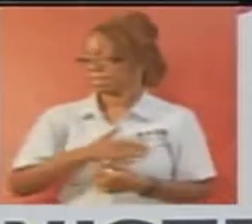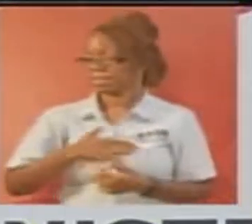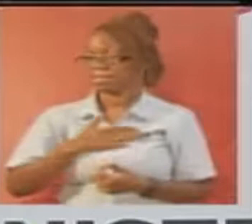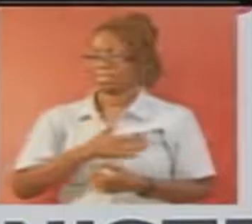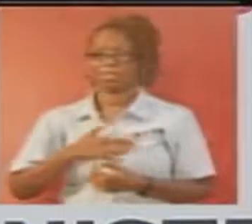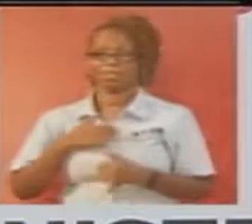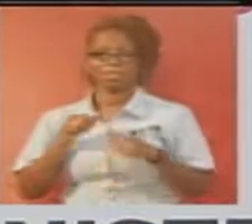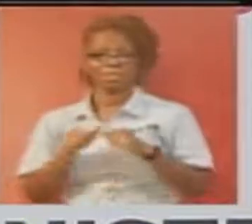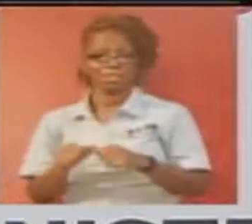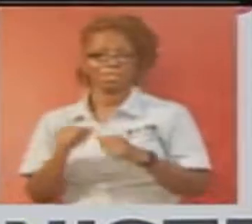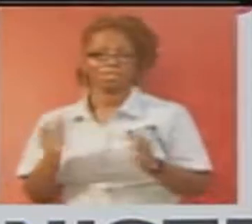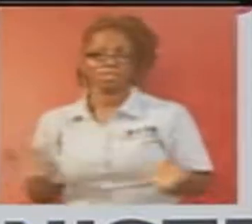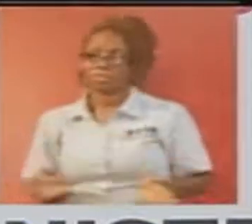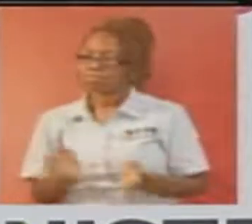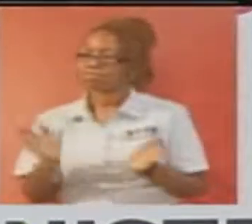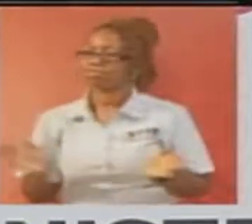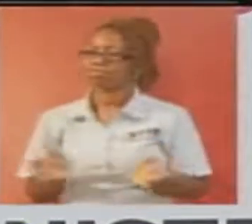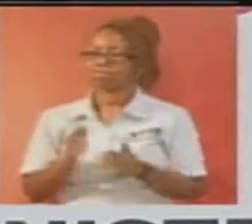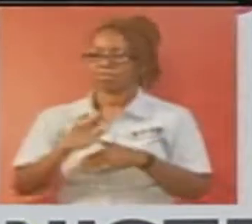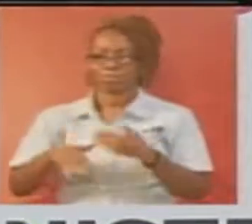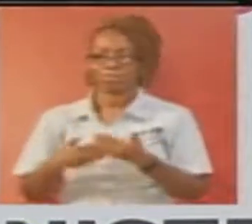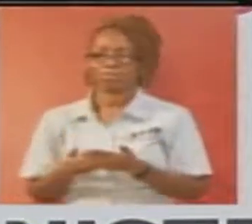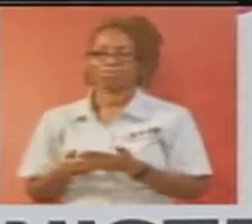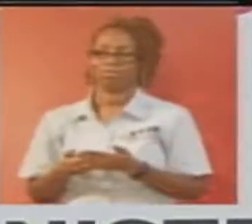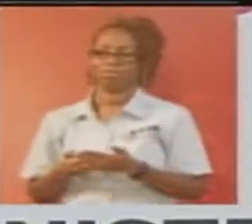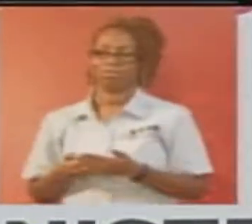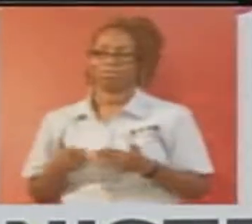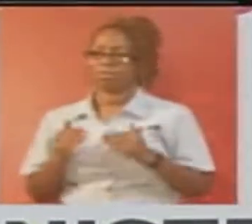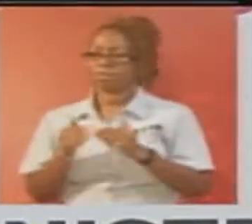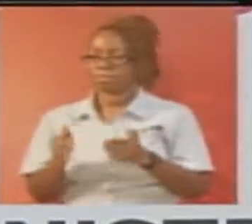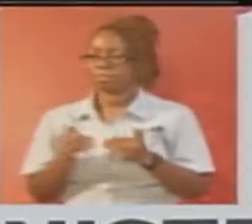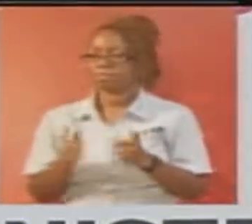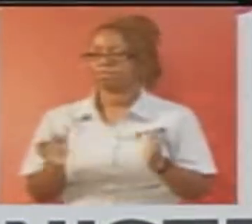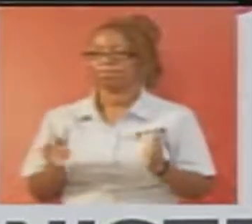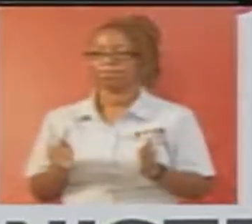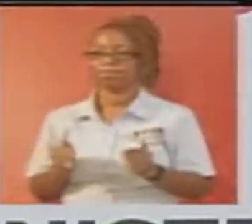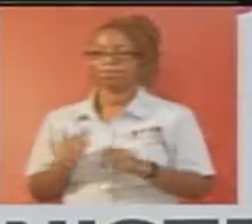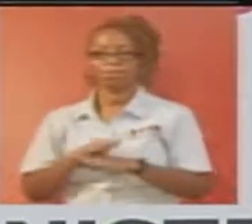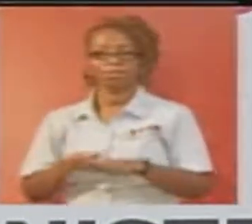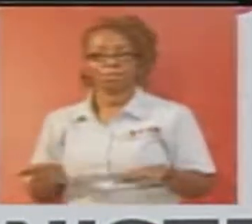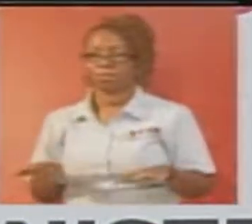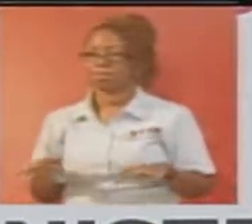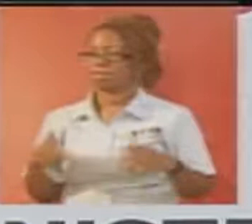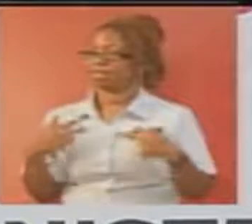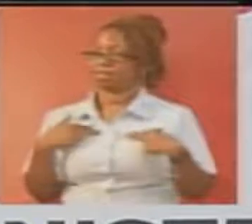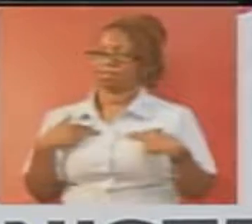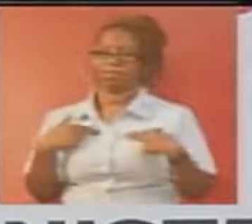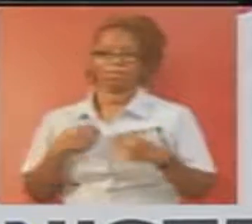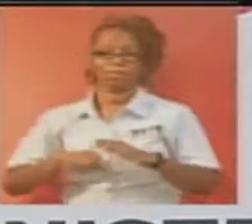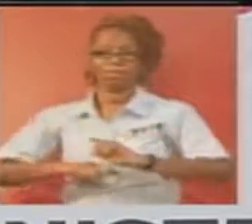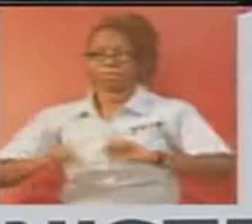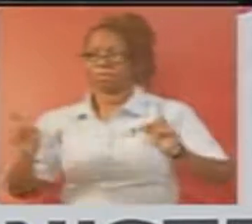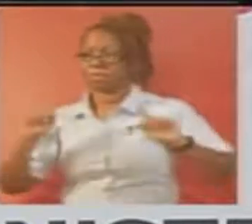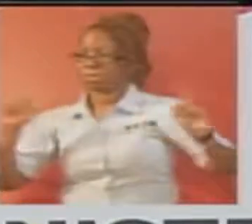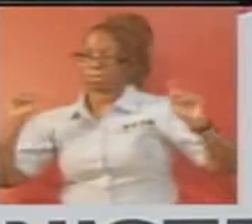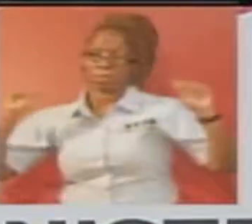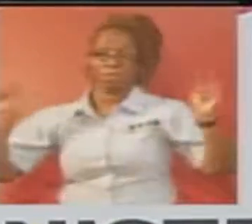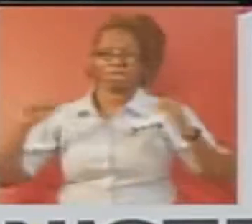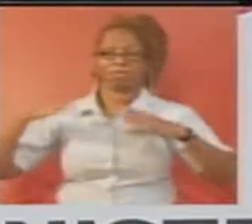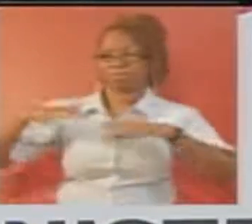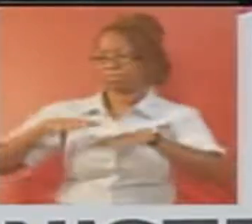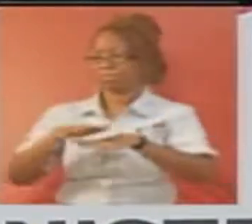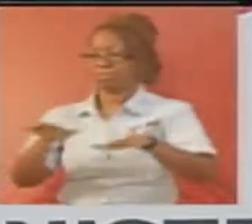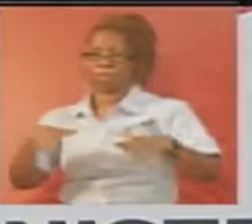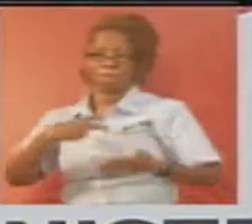members of the public to avoid what we would traditionally do with regard to having gatherings, office